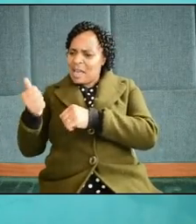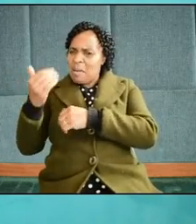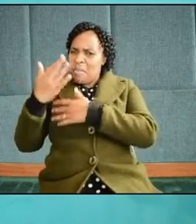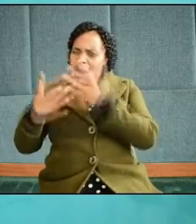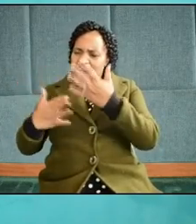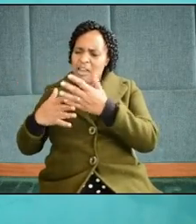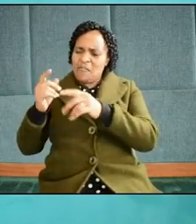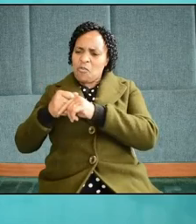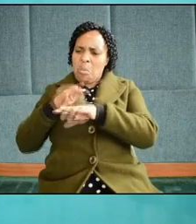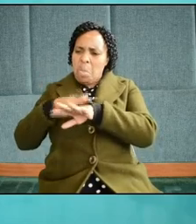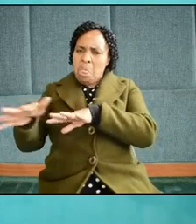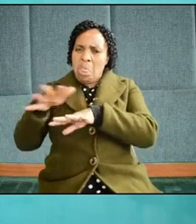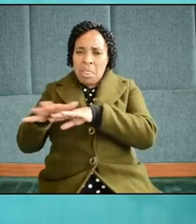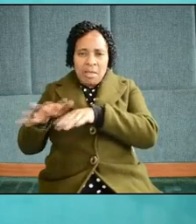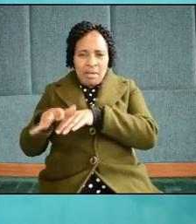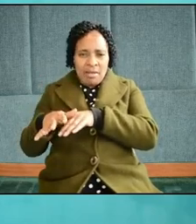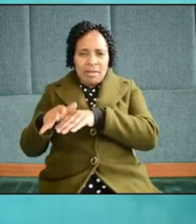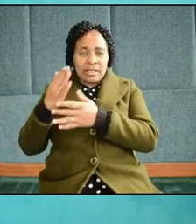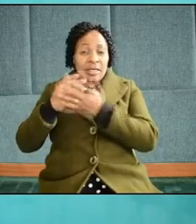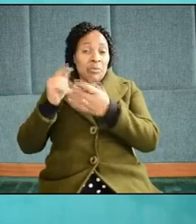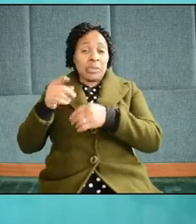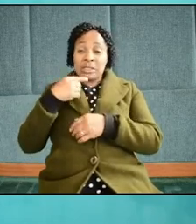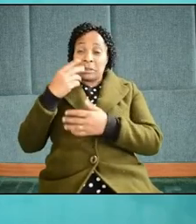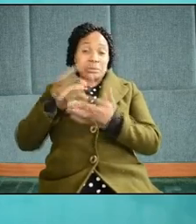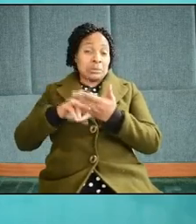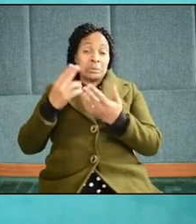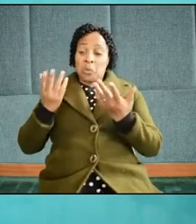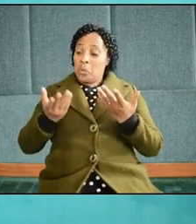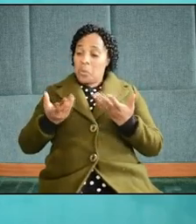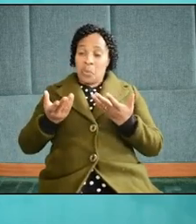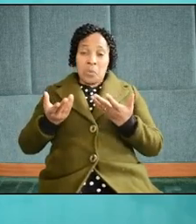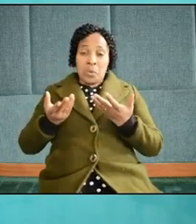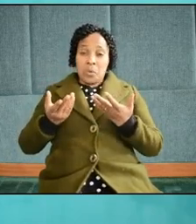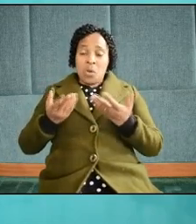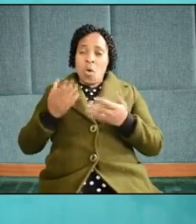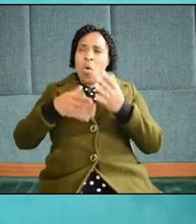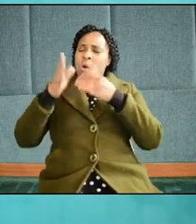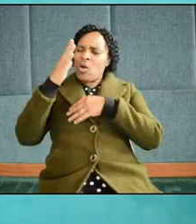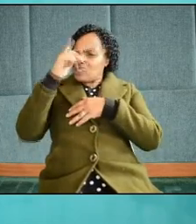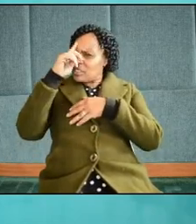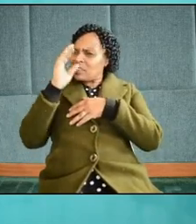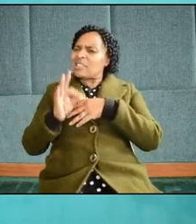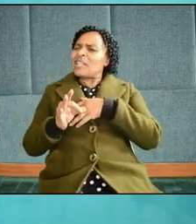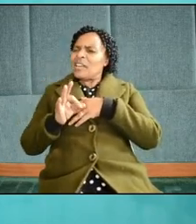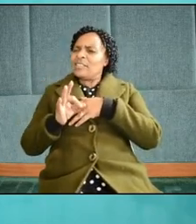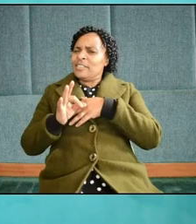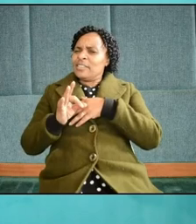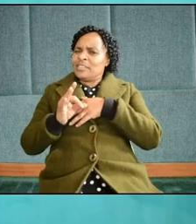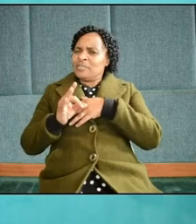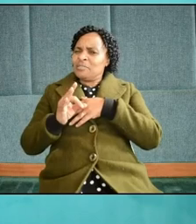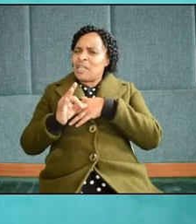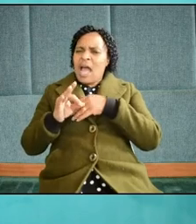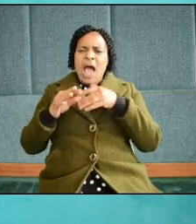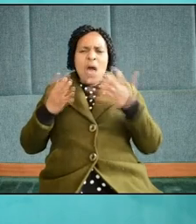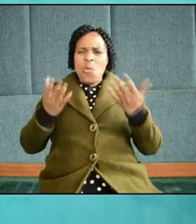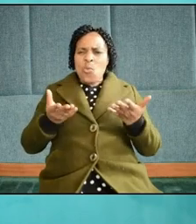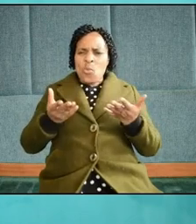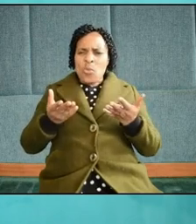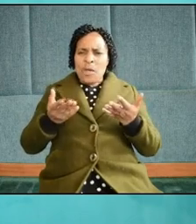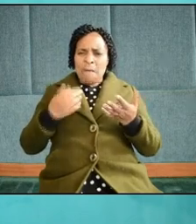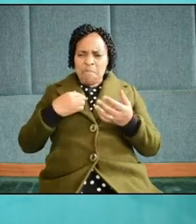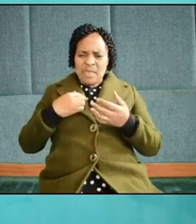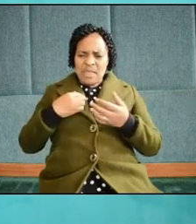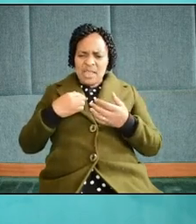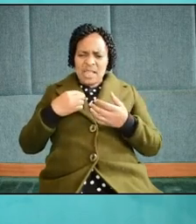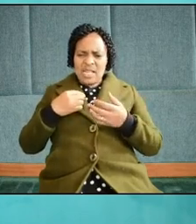from coagulating. Someone just sits down and asks, like, God, are you serious? Are you serious here? I'm supposed to look